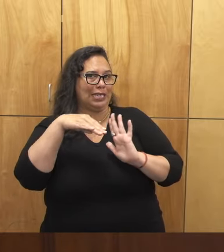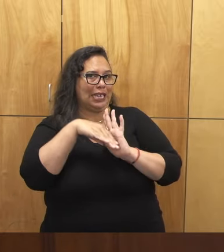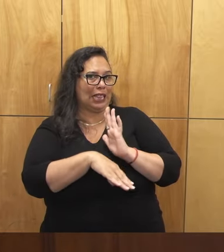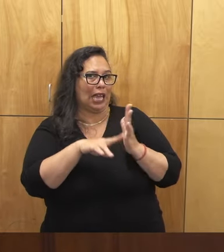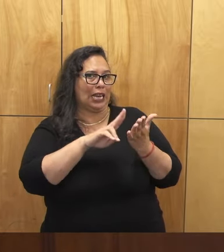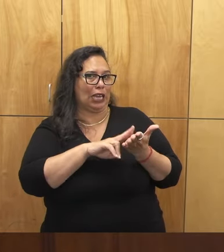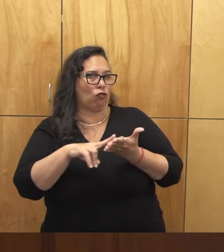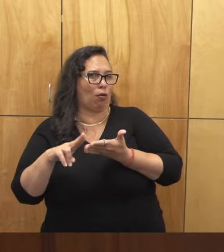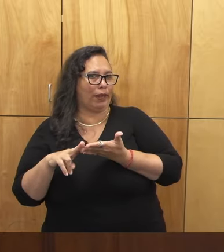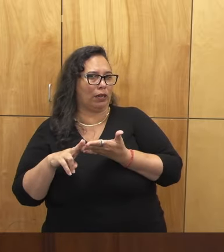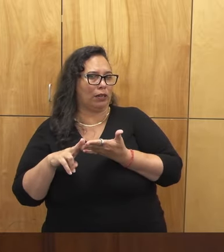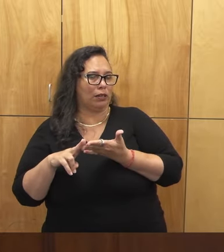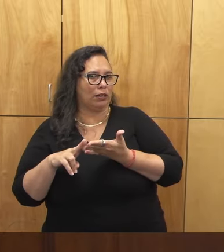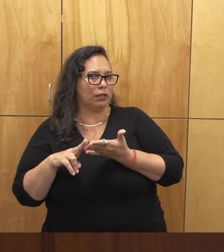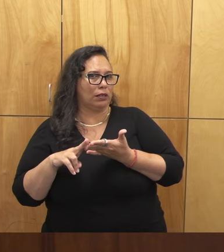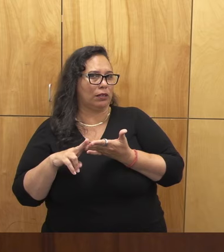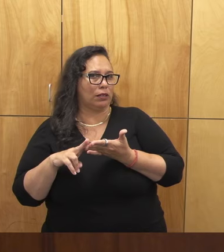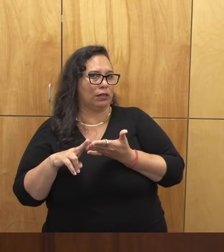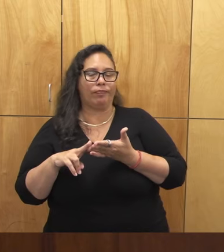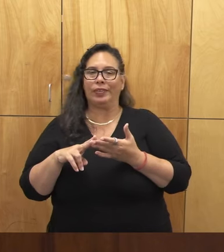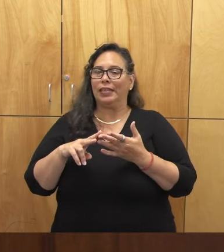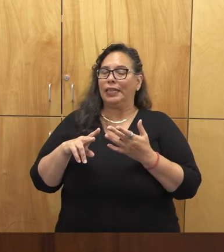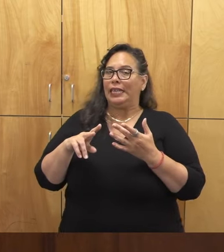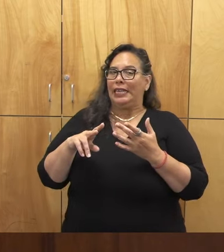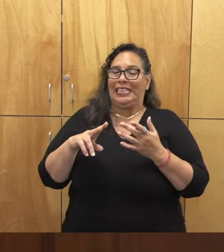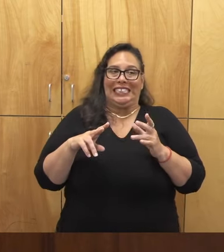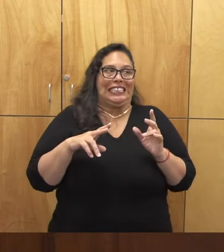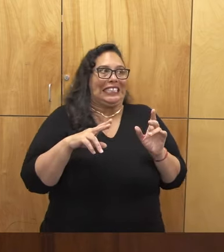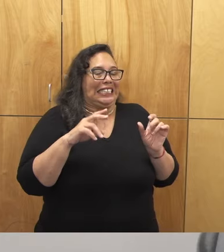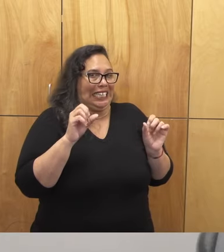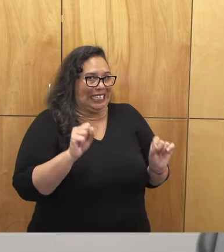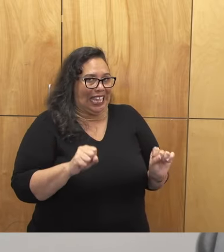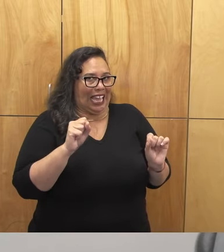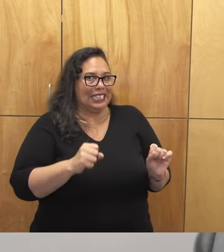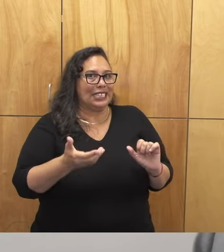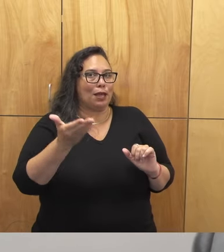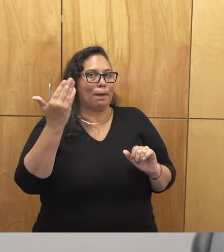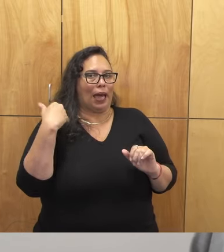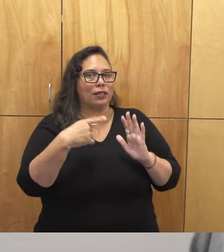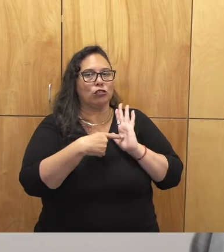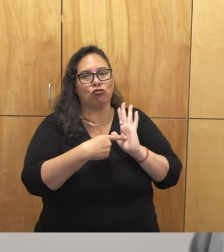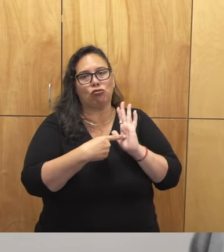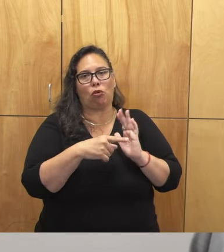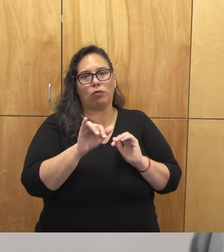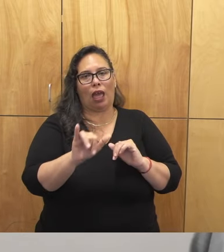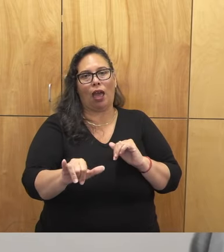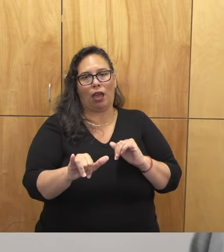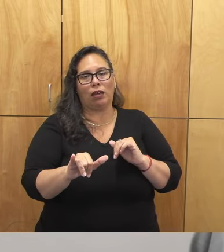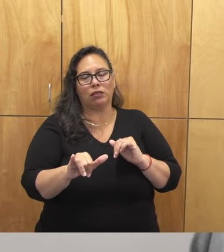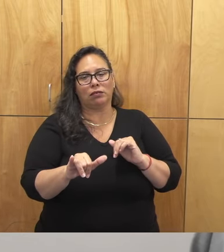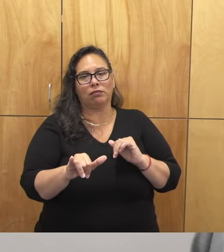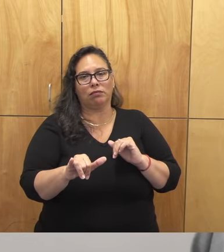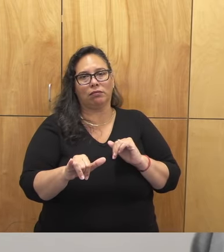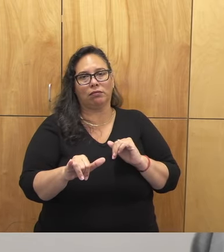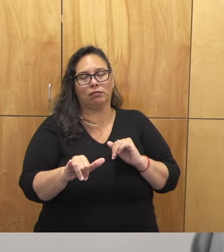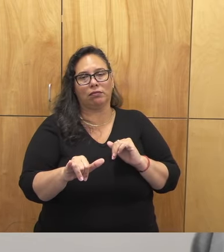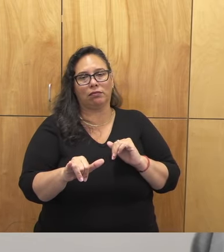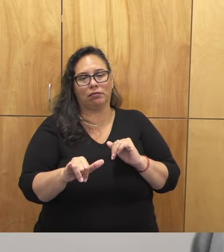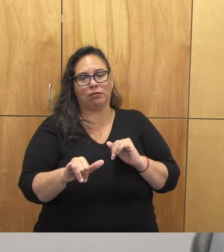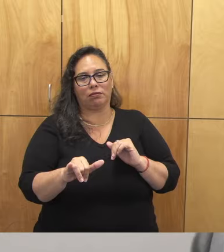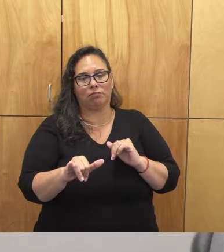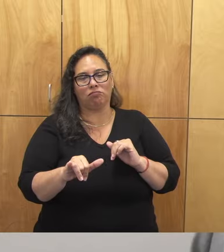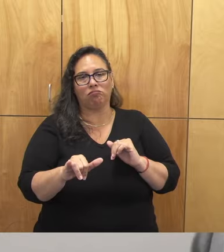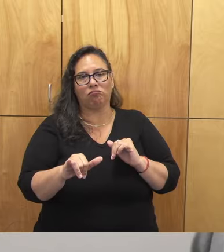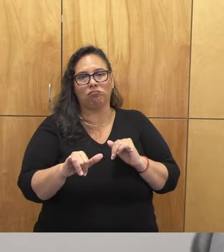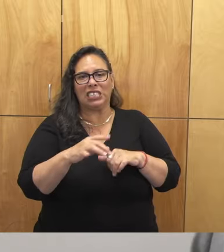enrollments, Ms. Takahashi? Yes. Well, our the past has shown that that we are losing there. That marks a